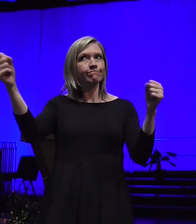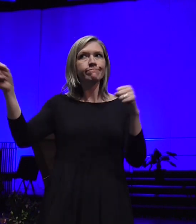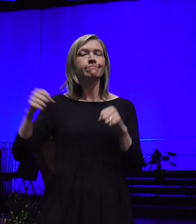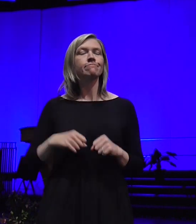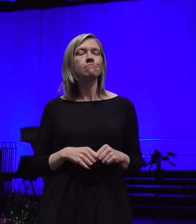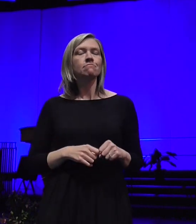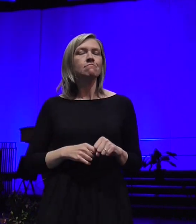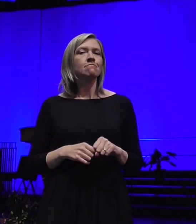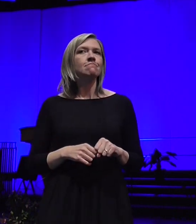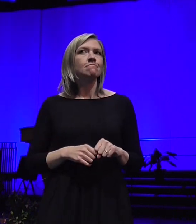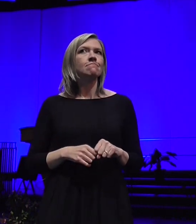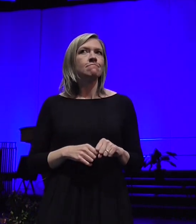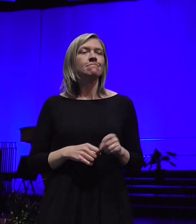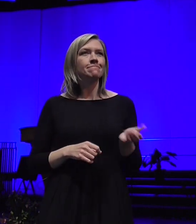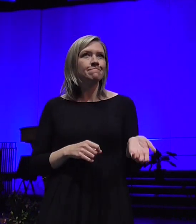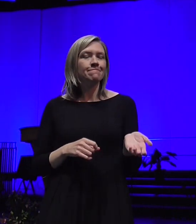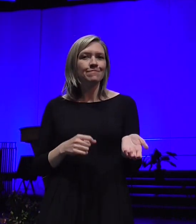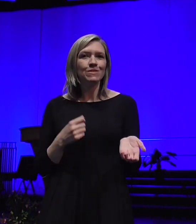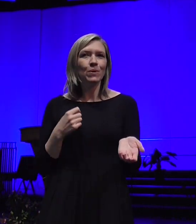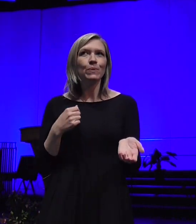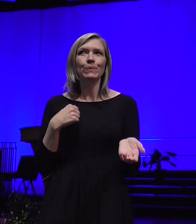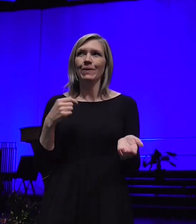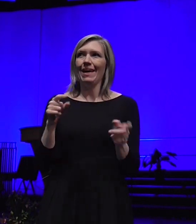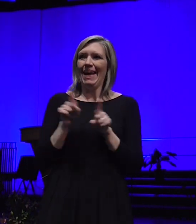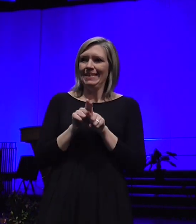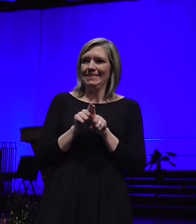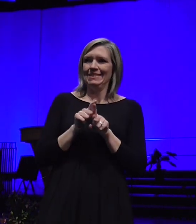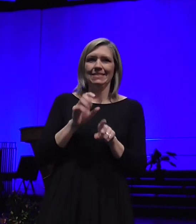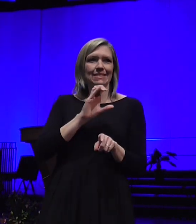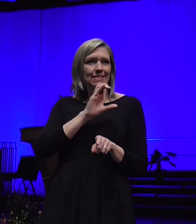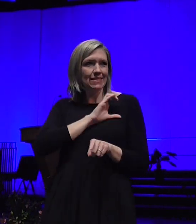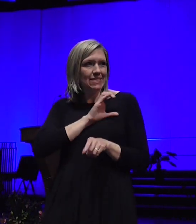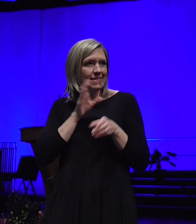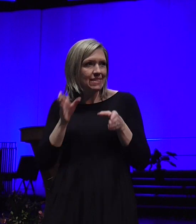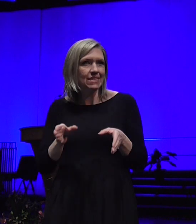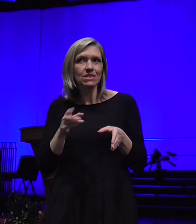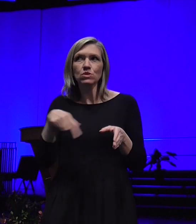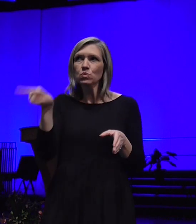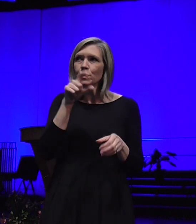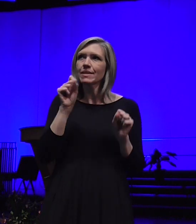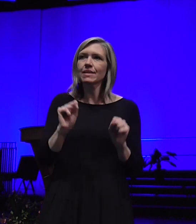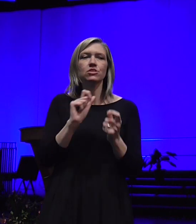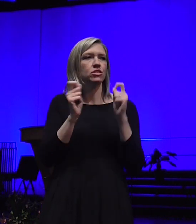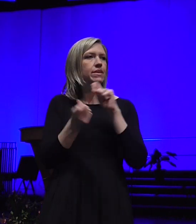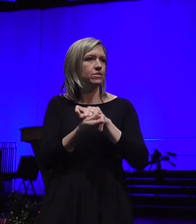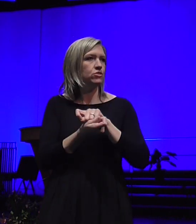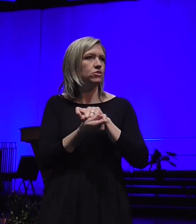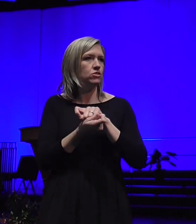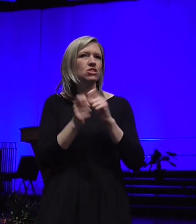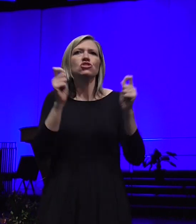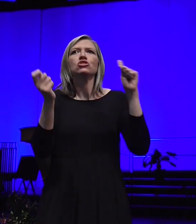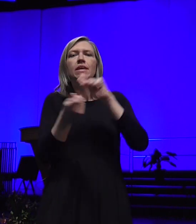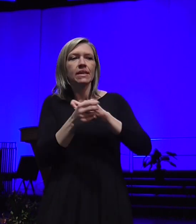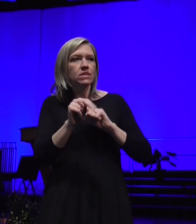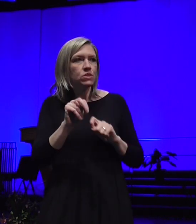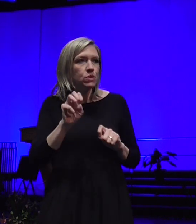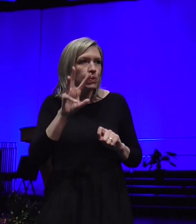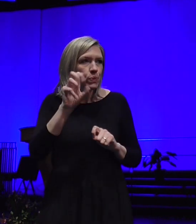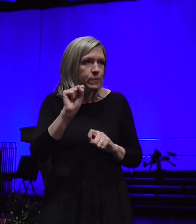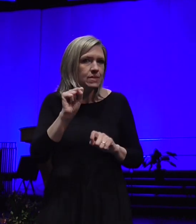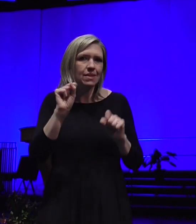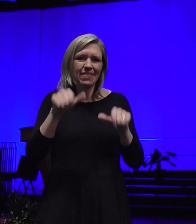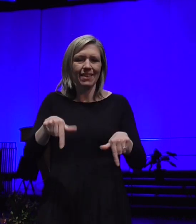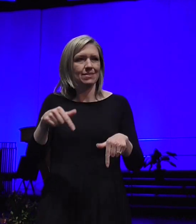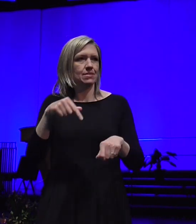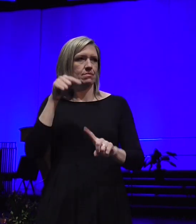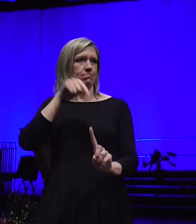And so what we do as citizens is going to change that, is going to change the news. That's what Earth Day is